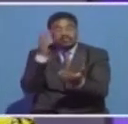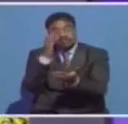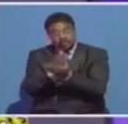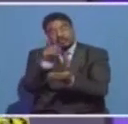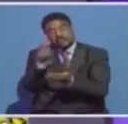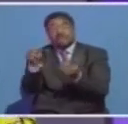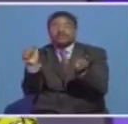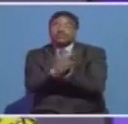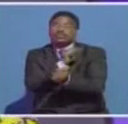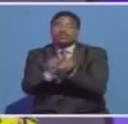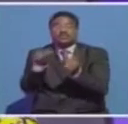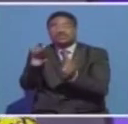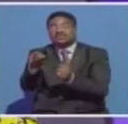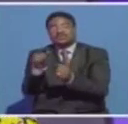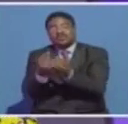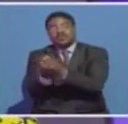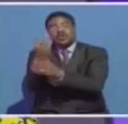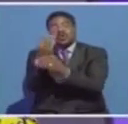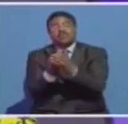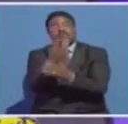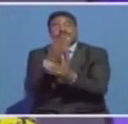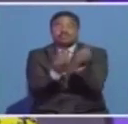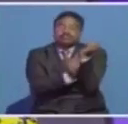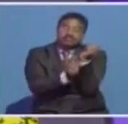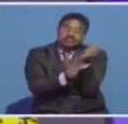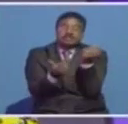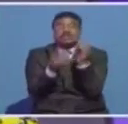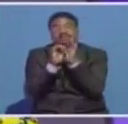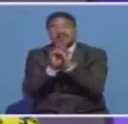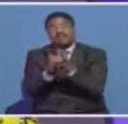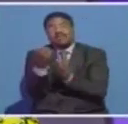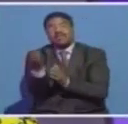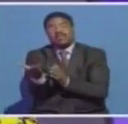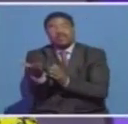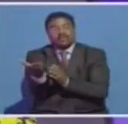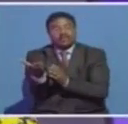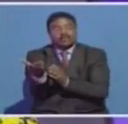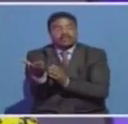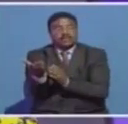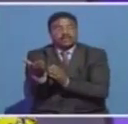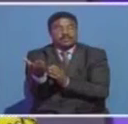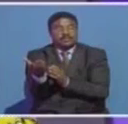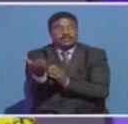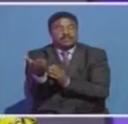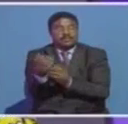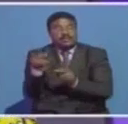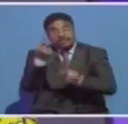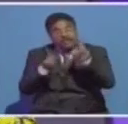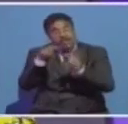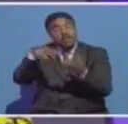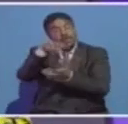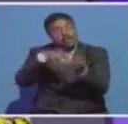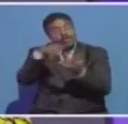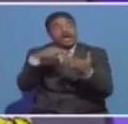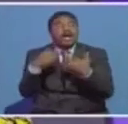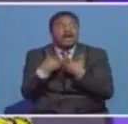of crops, in this particular case maize. It wasn't the armyworm. People are confusing the two